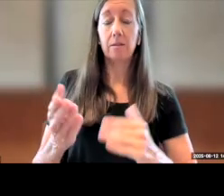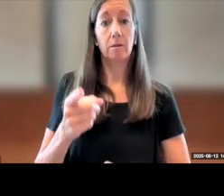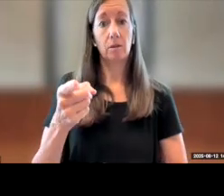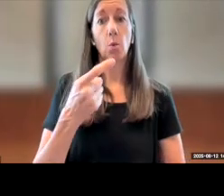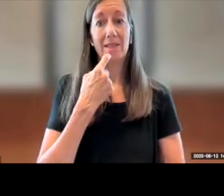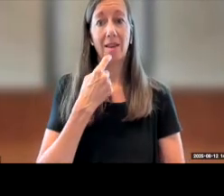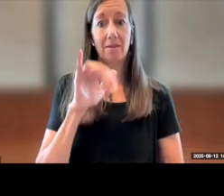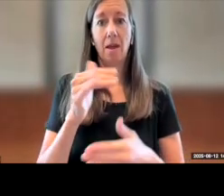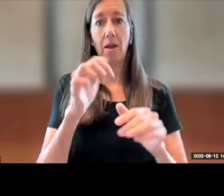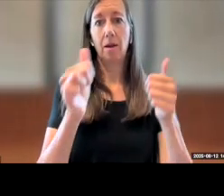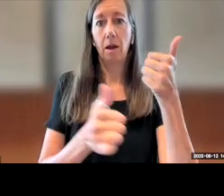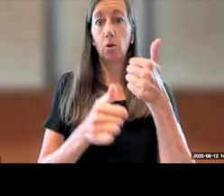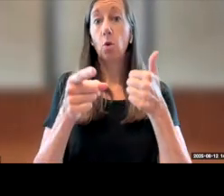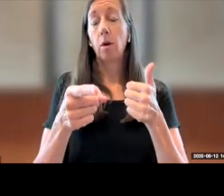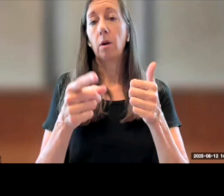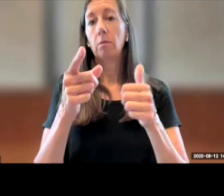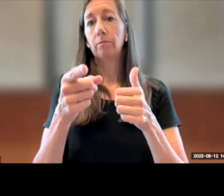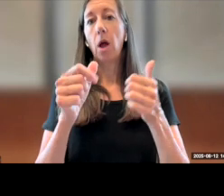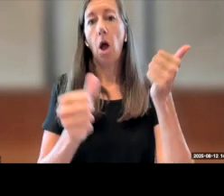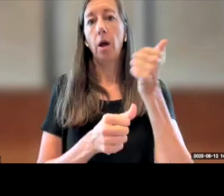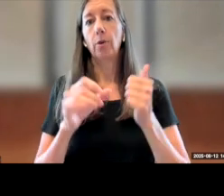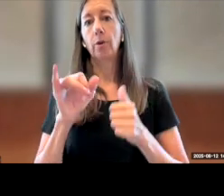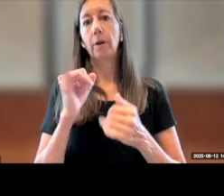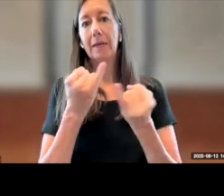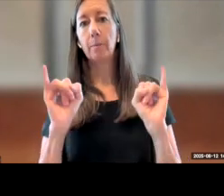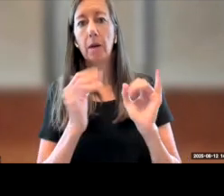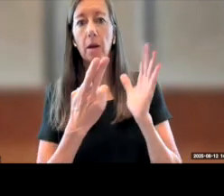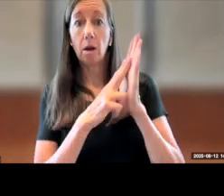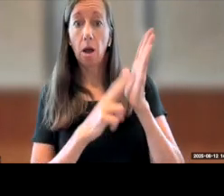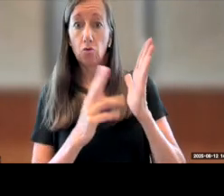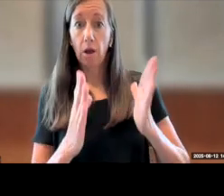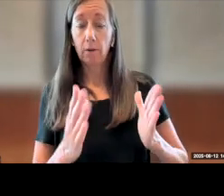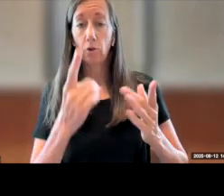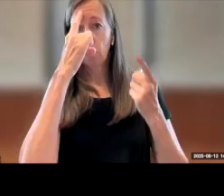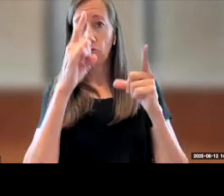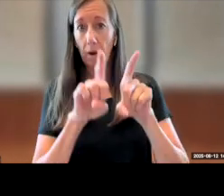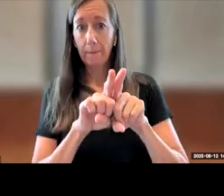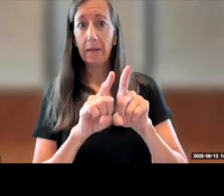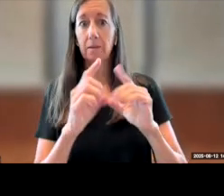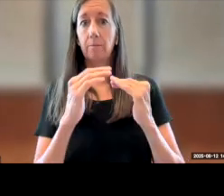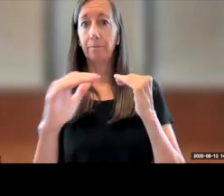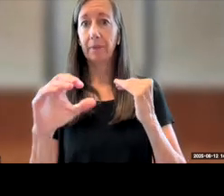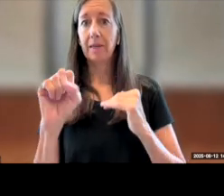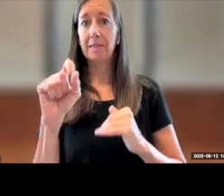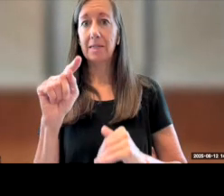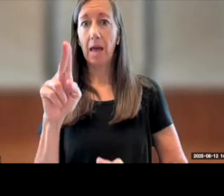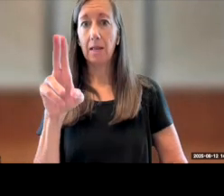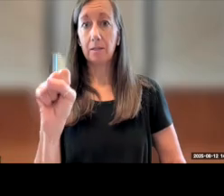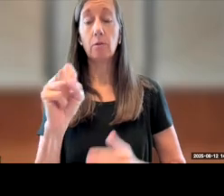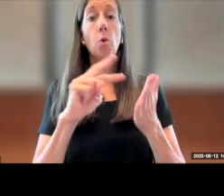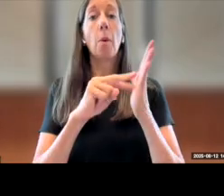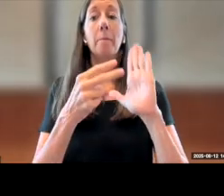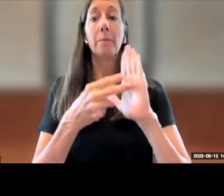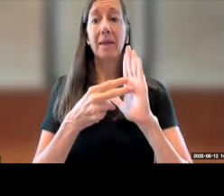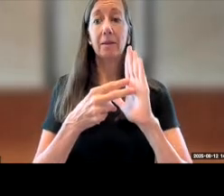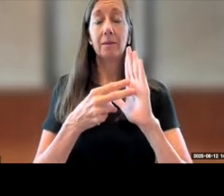independent contractor agreement status, which means that the terms of your job that you're